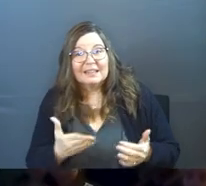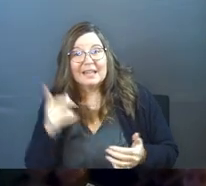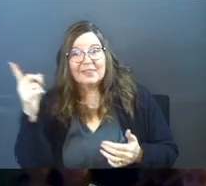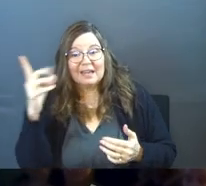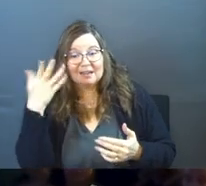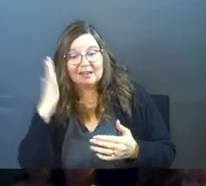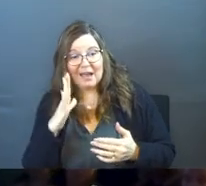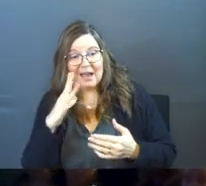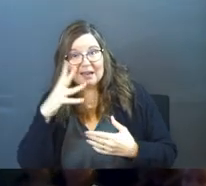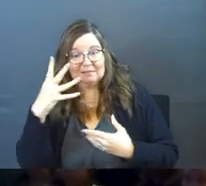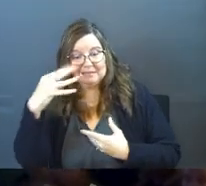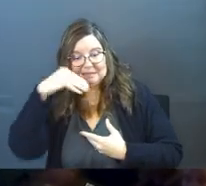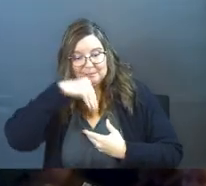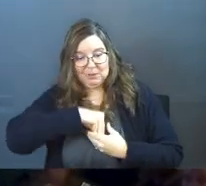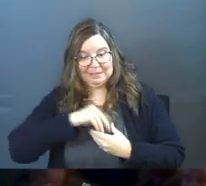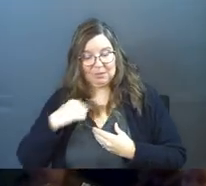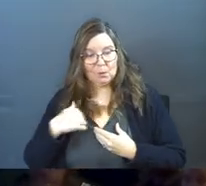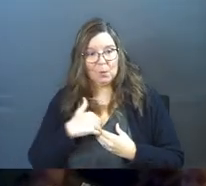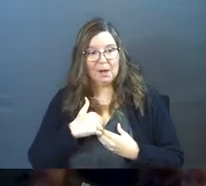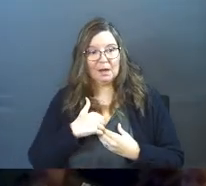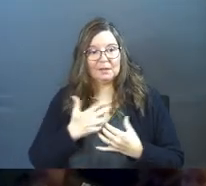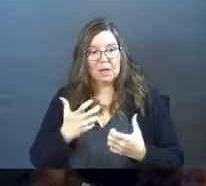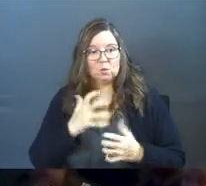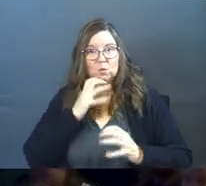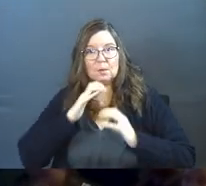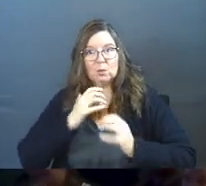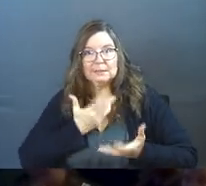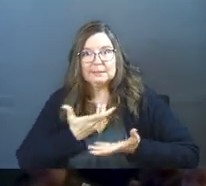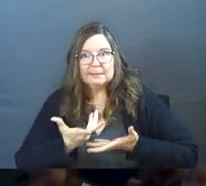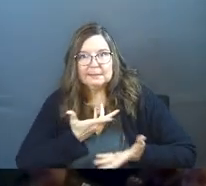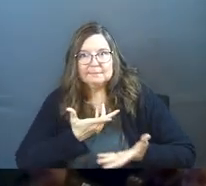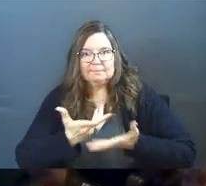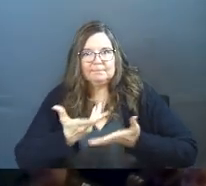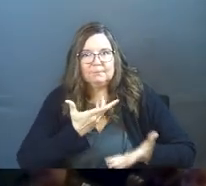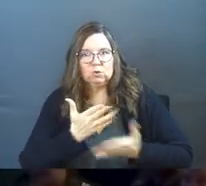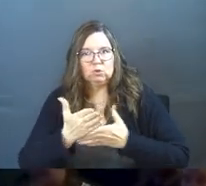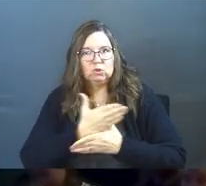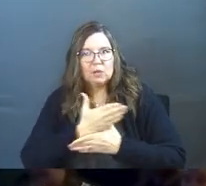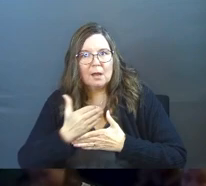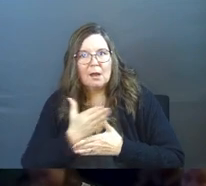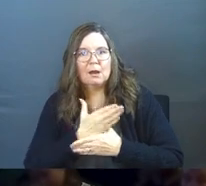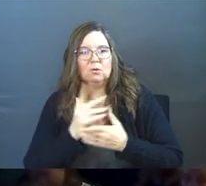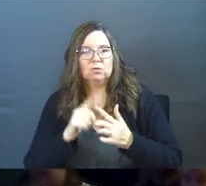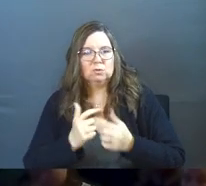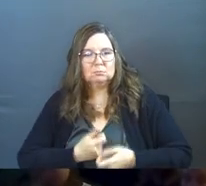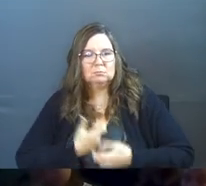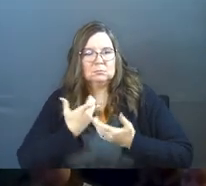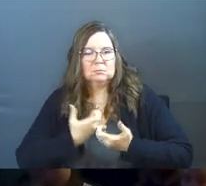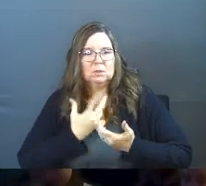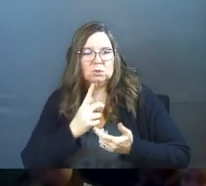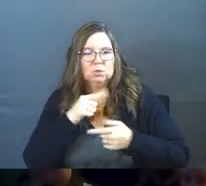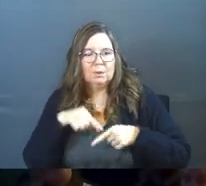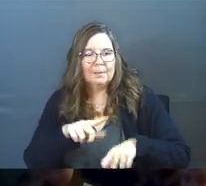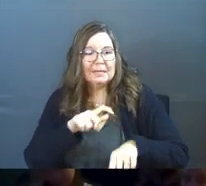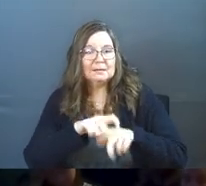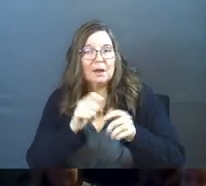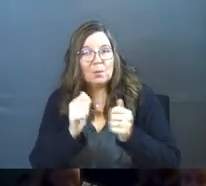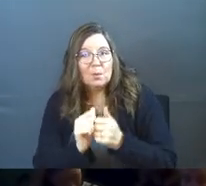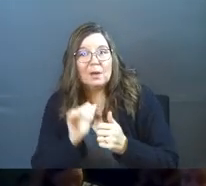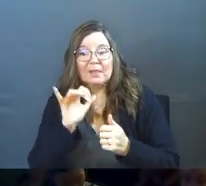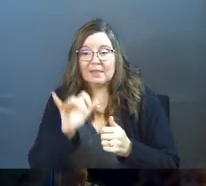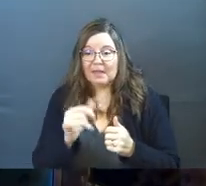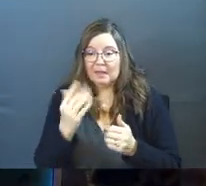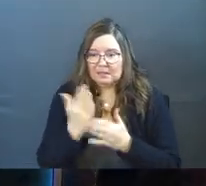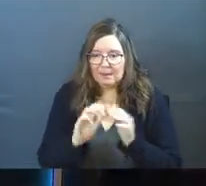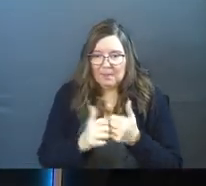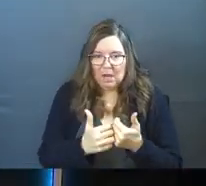that he's wired into us that is to communicate, that is to share, that is to talk, that is to spend time with, and that